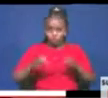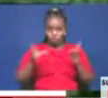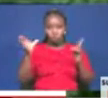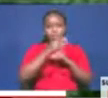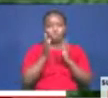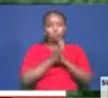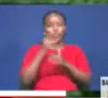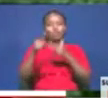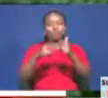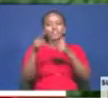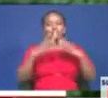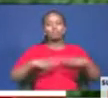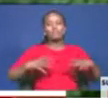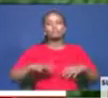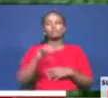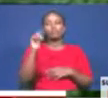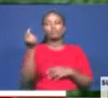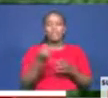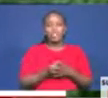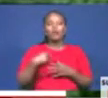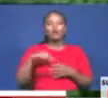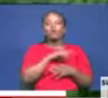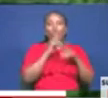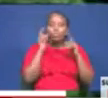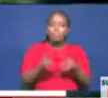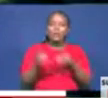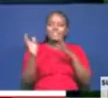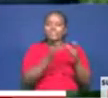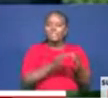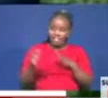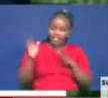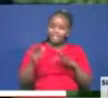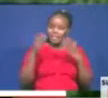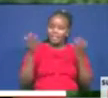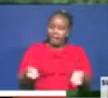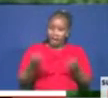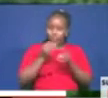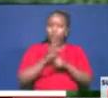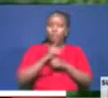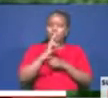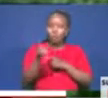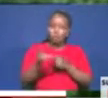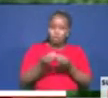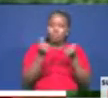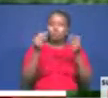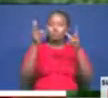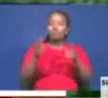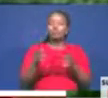of Kenya. There's need for us to structure on how we are going to look into the issue of pending bills, and I'm happy that